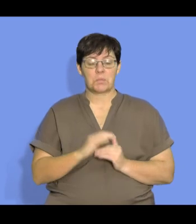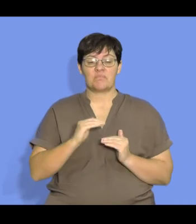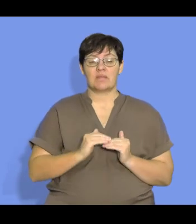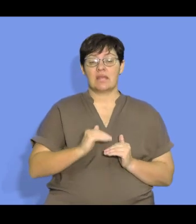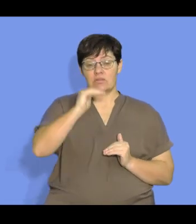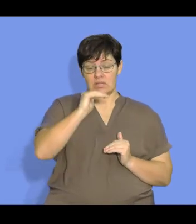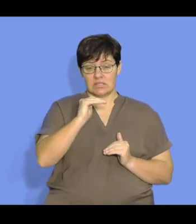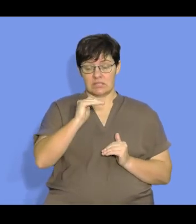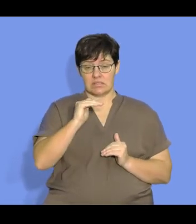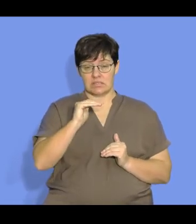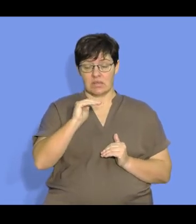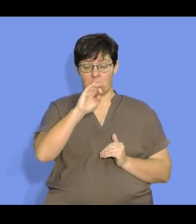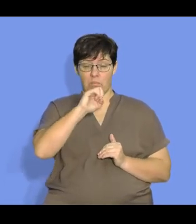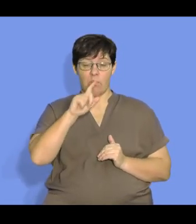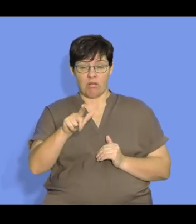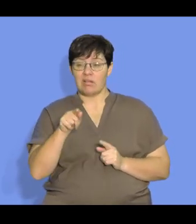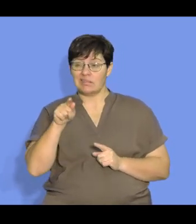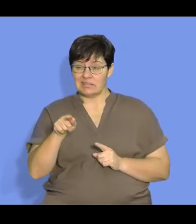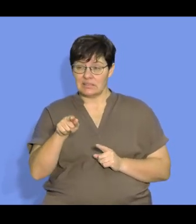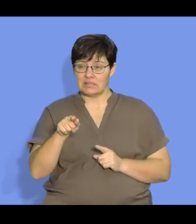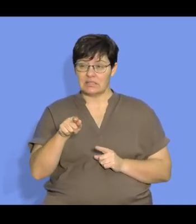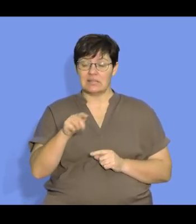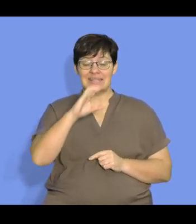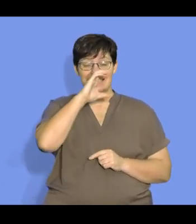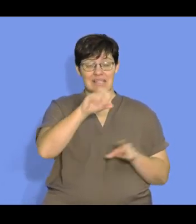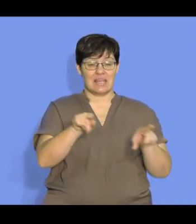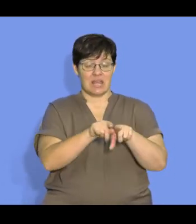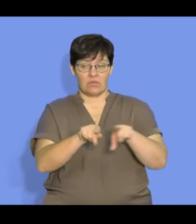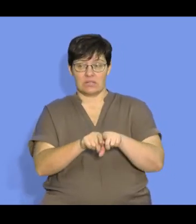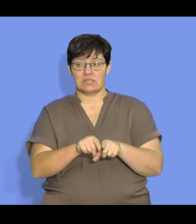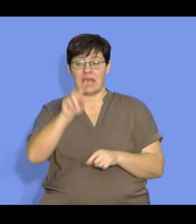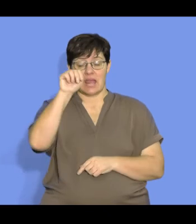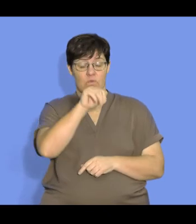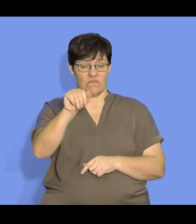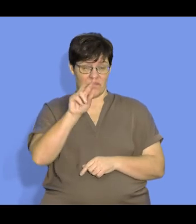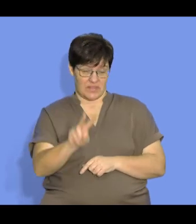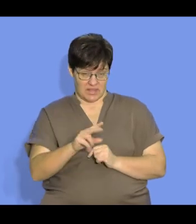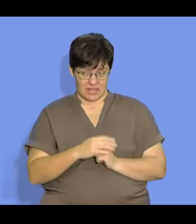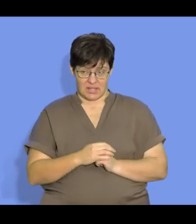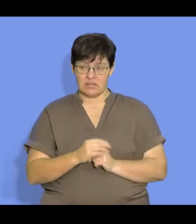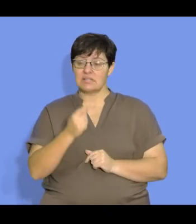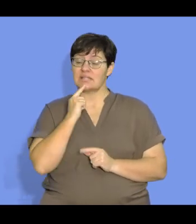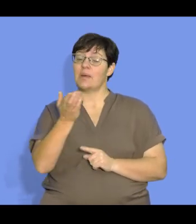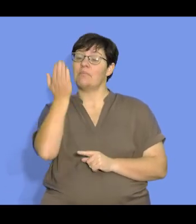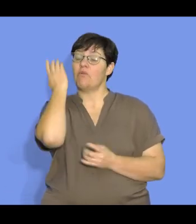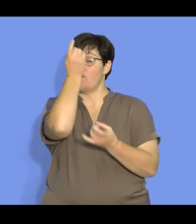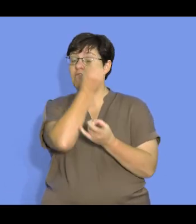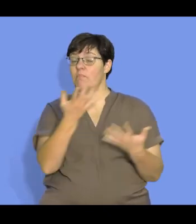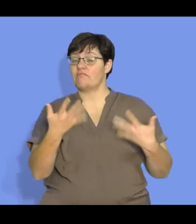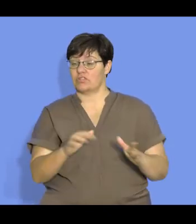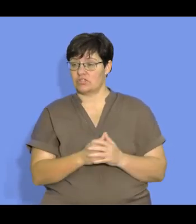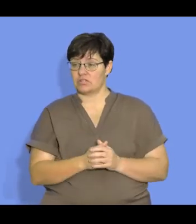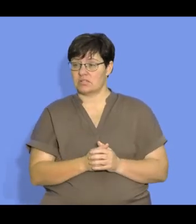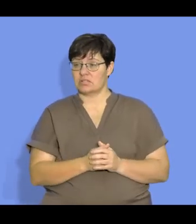concentration, according to C is equal to N over V, I said to you the last time that the concentration is